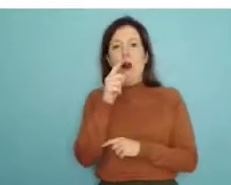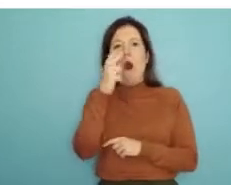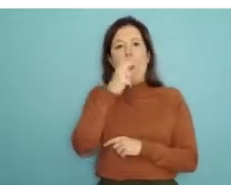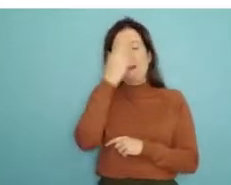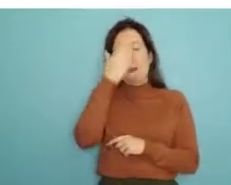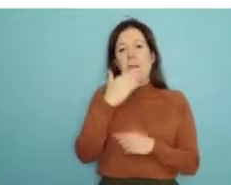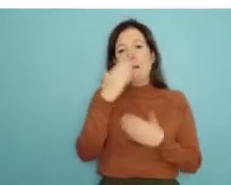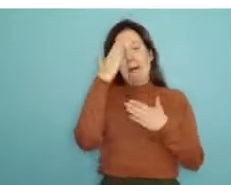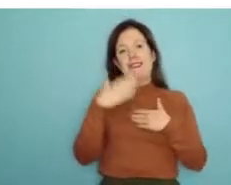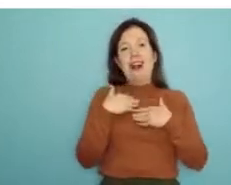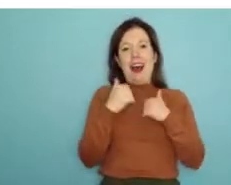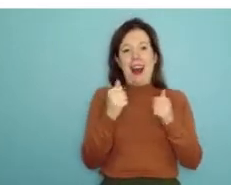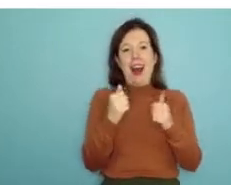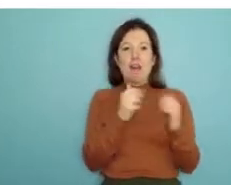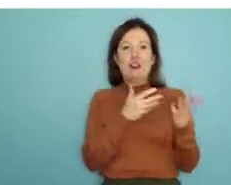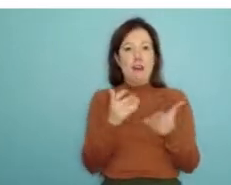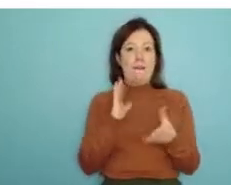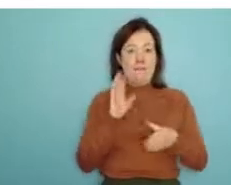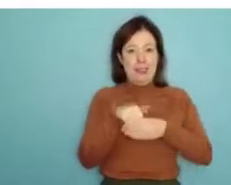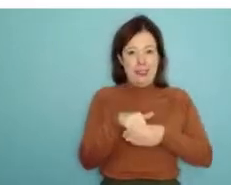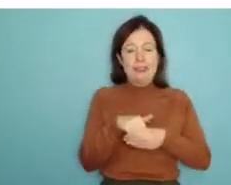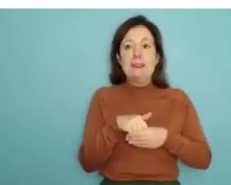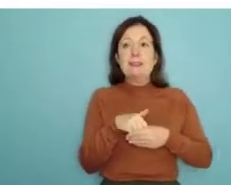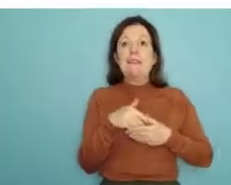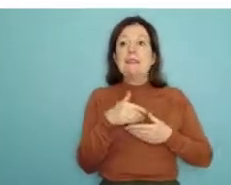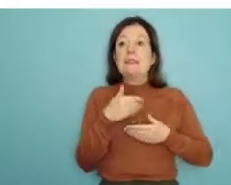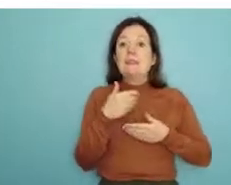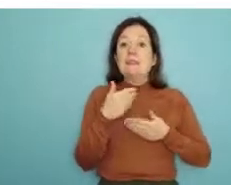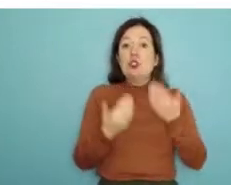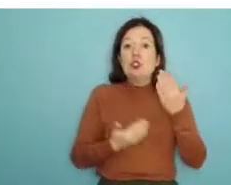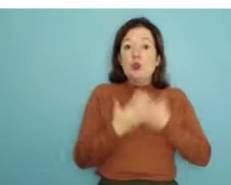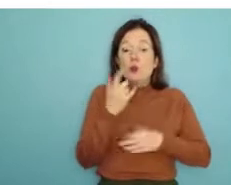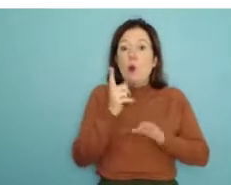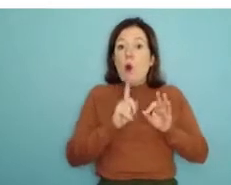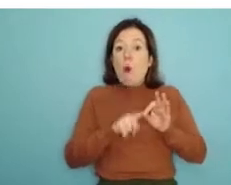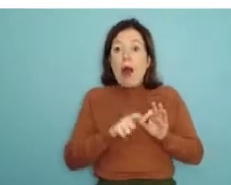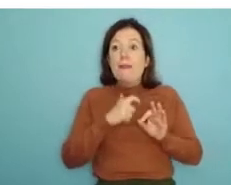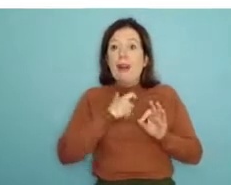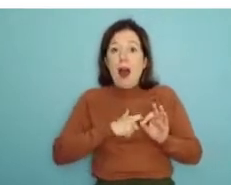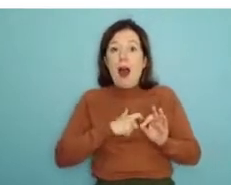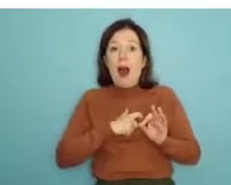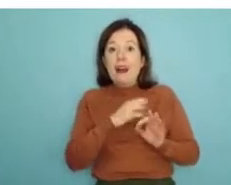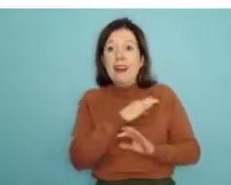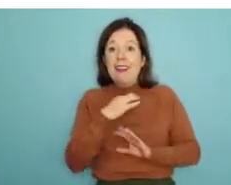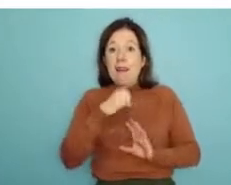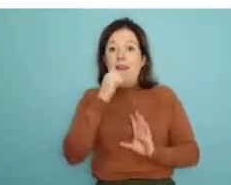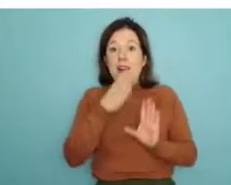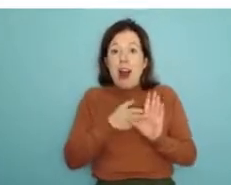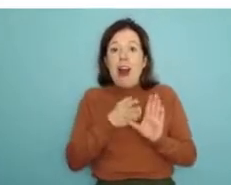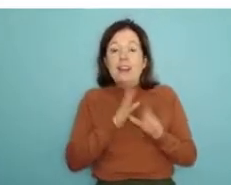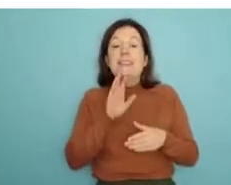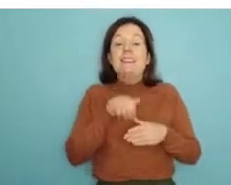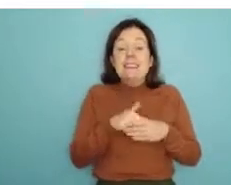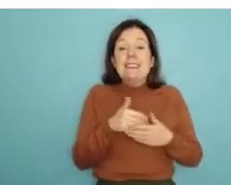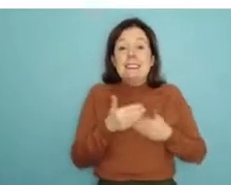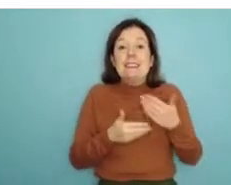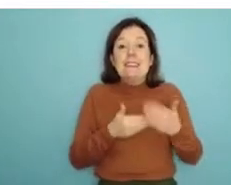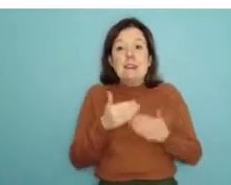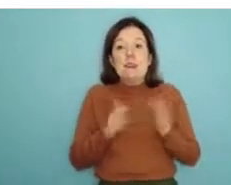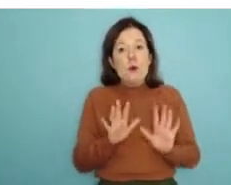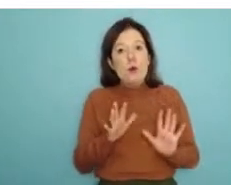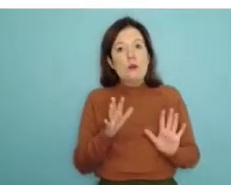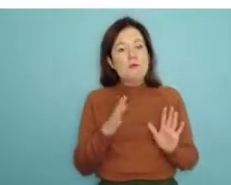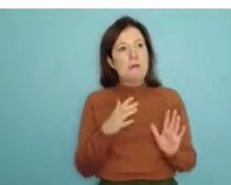Health Service. So I started there as a newly qualified clinical psychologist, and that felt like a good fit to me. I'd